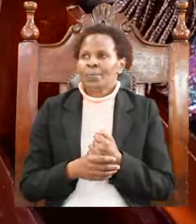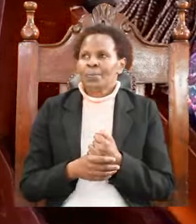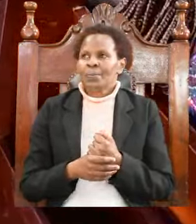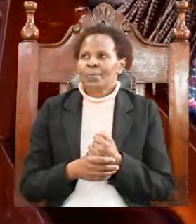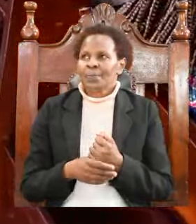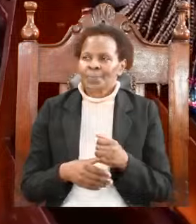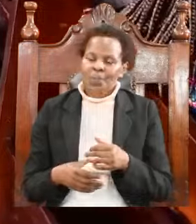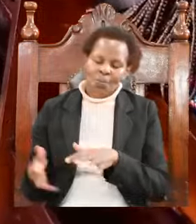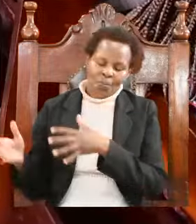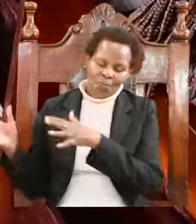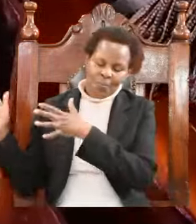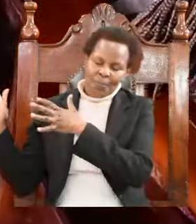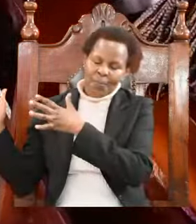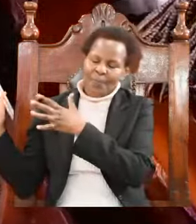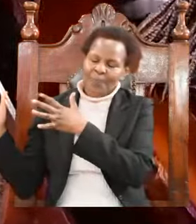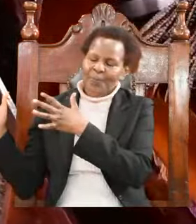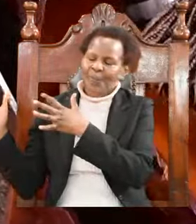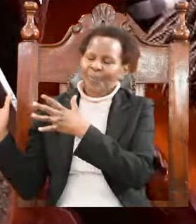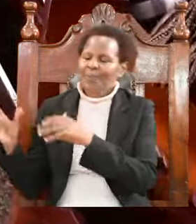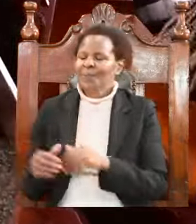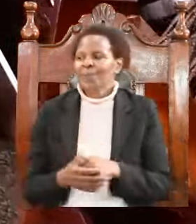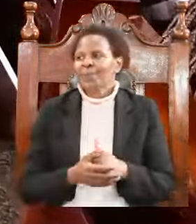Let us appreciate the Lord once again.